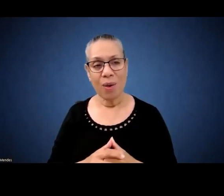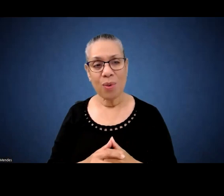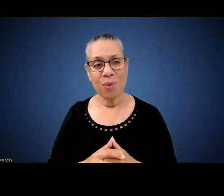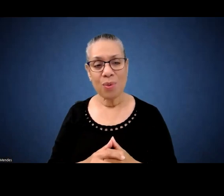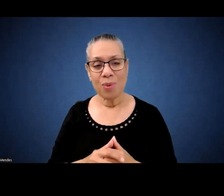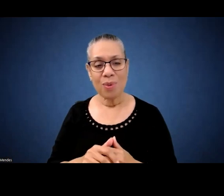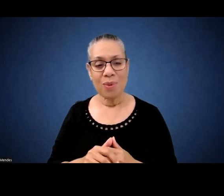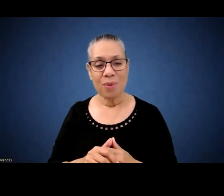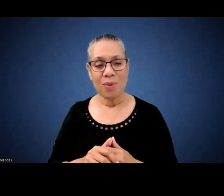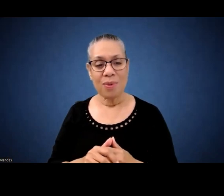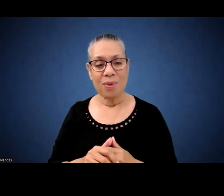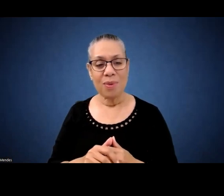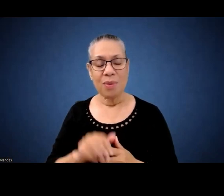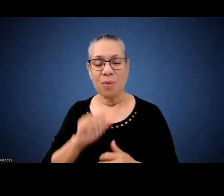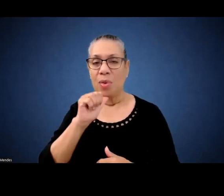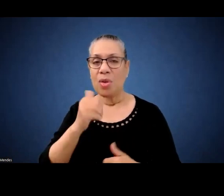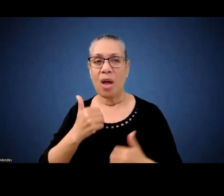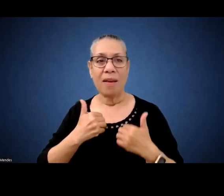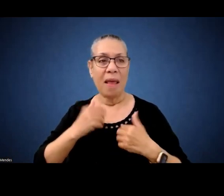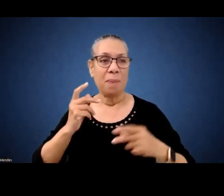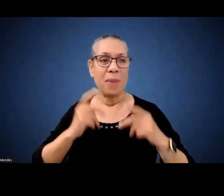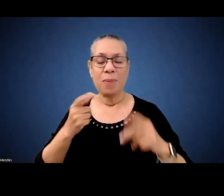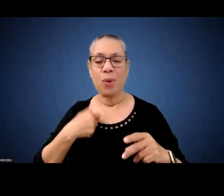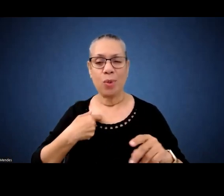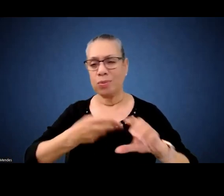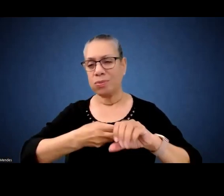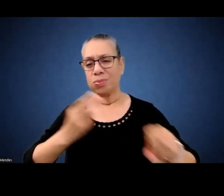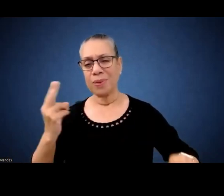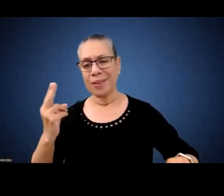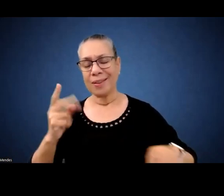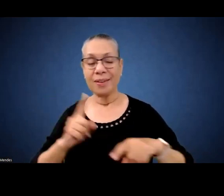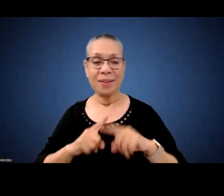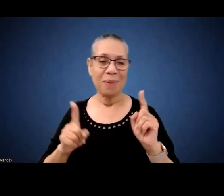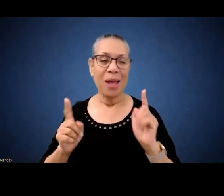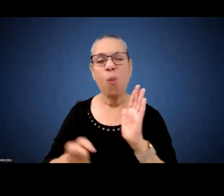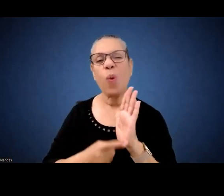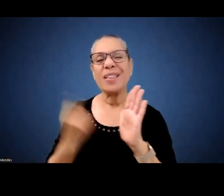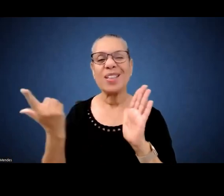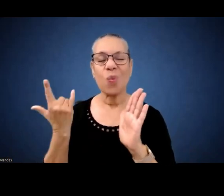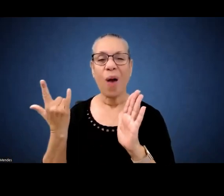know, left, but we have been ghosted here or there.